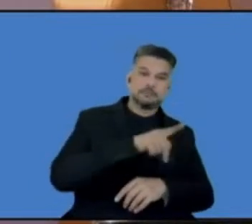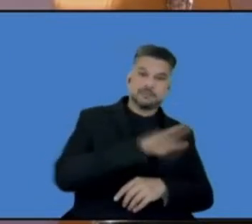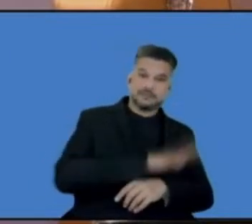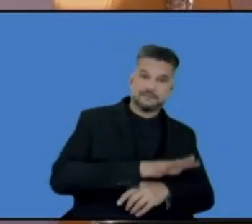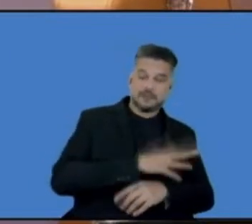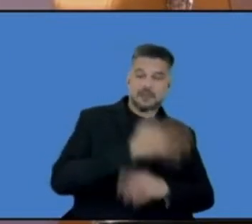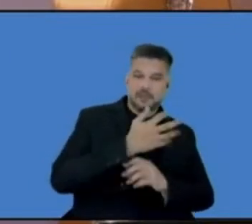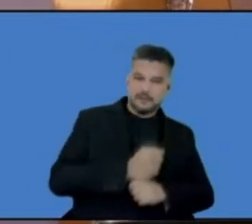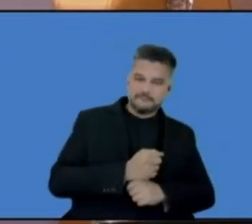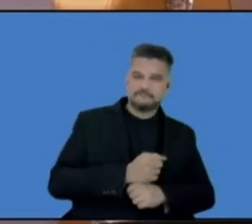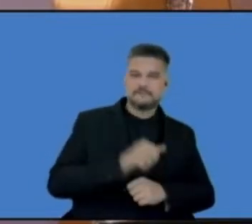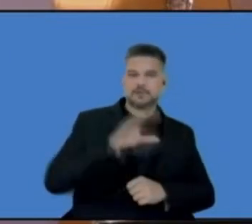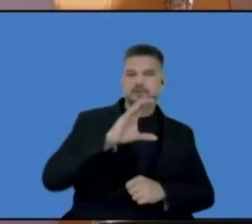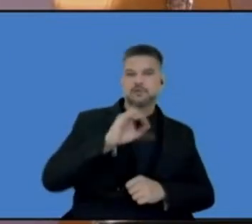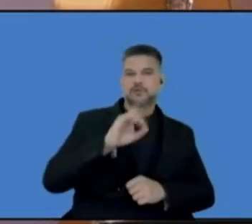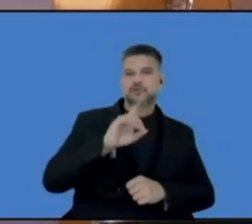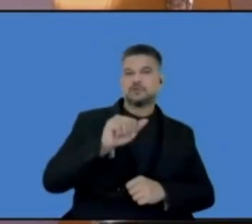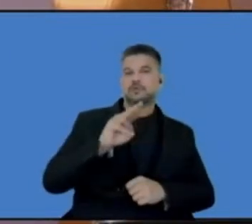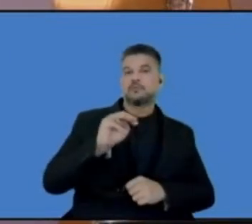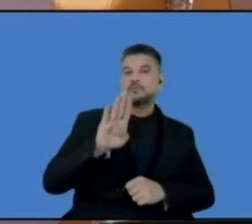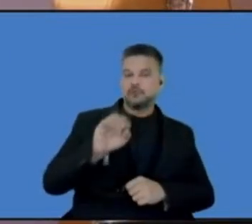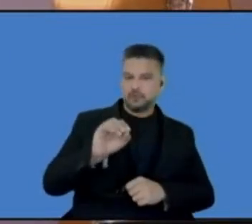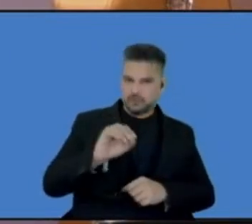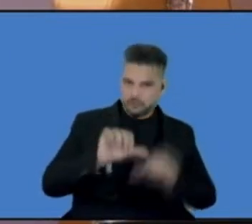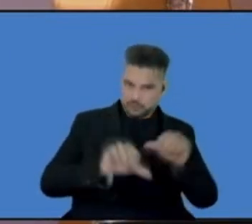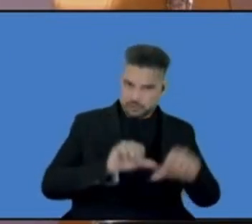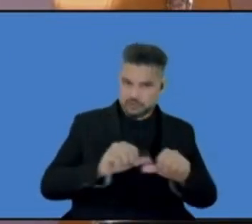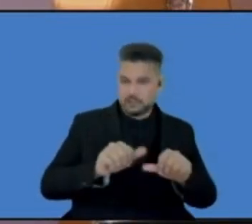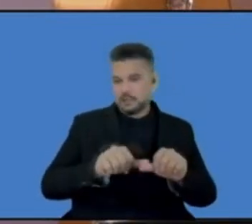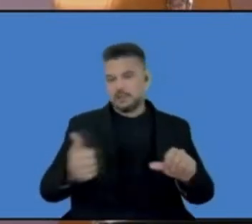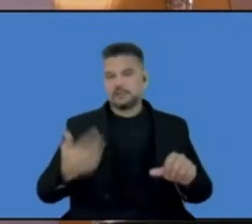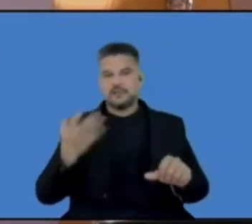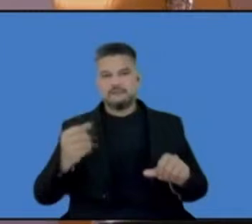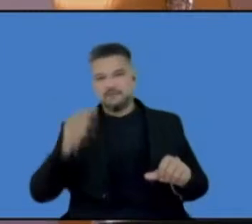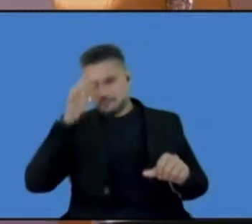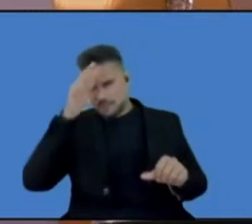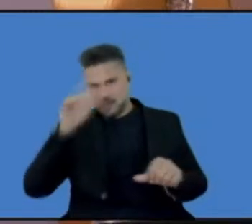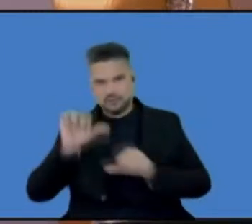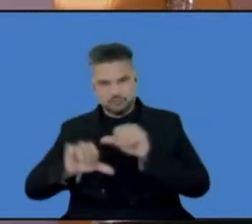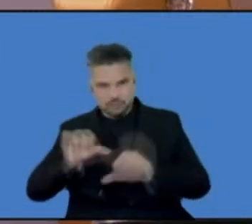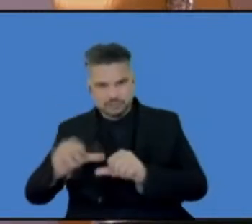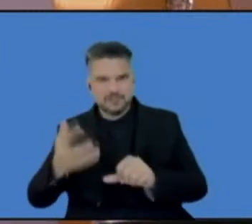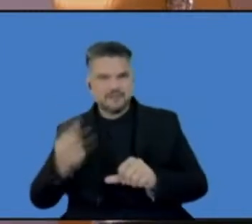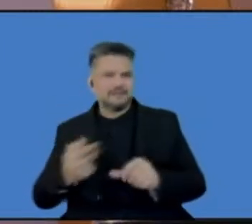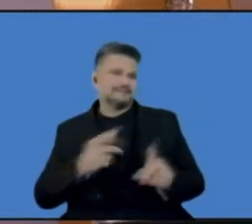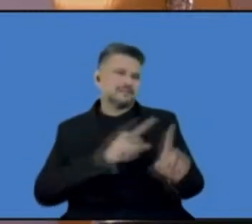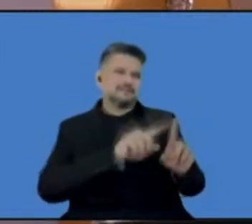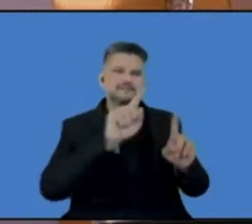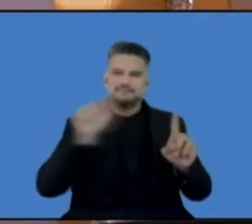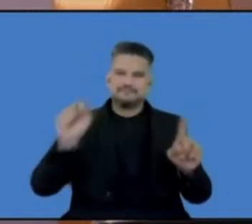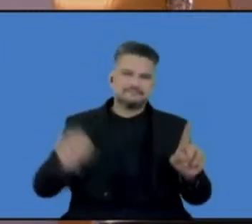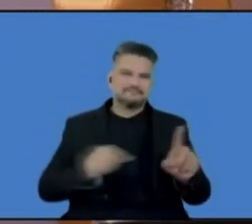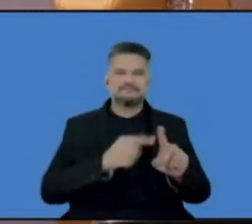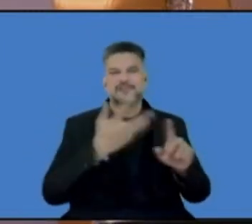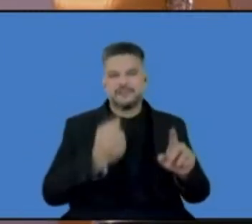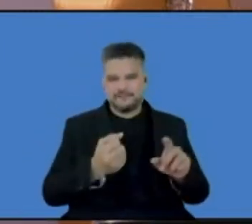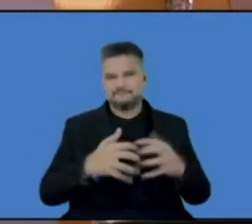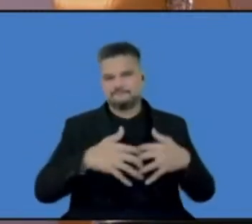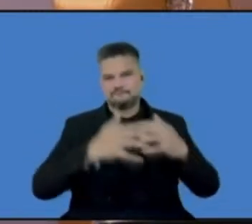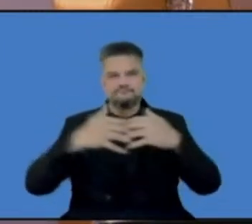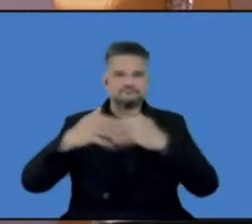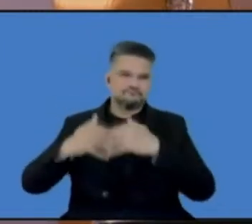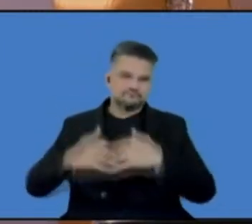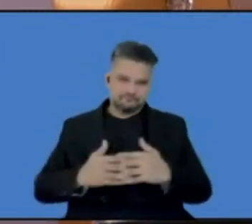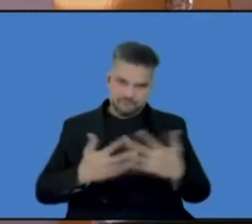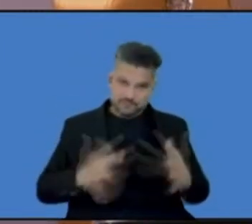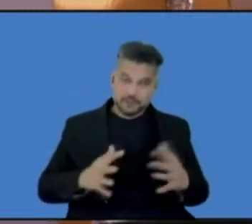the trafficking in person, as I've mentioned, we have Bali process. So many platforms that have been used as well. And for the multilateral, we are here